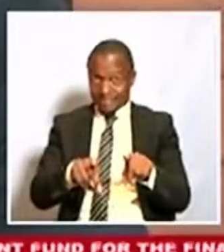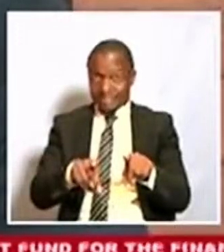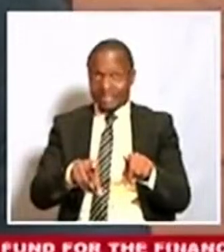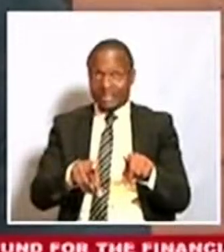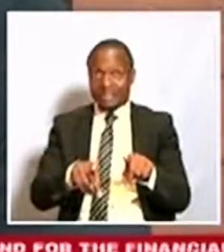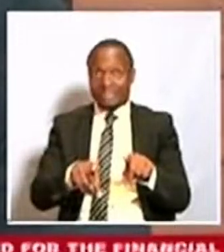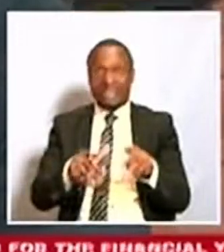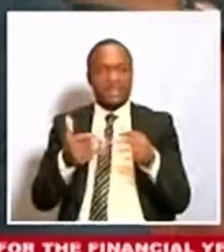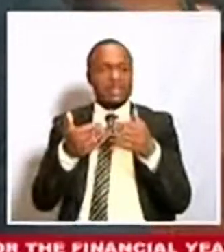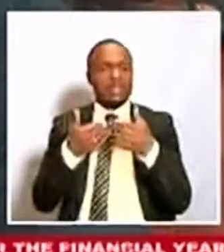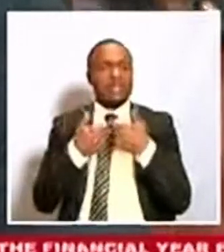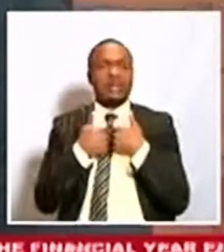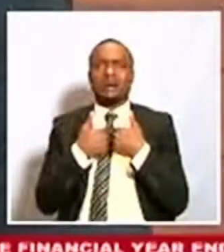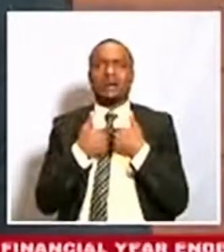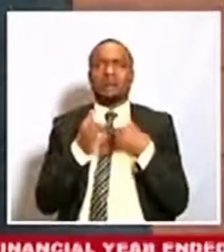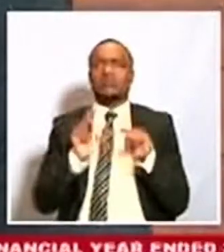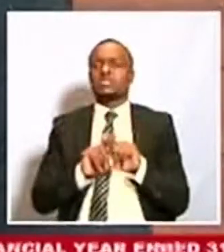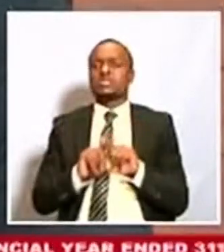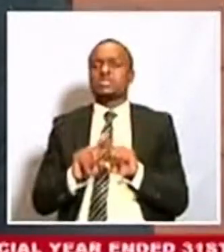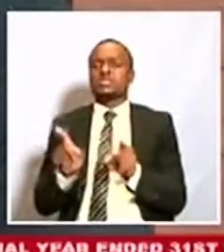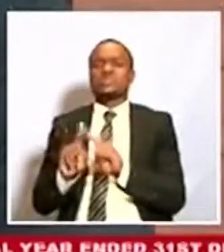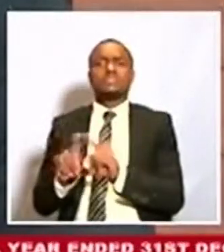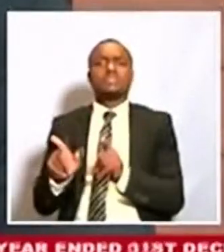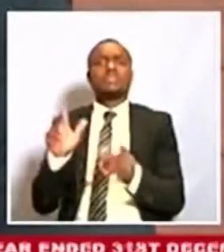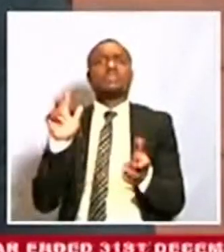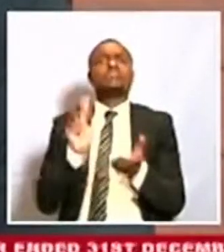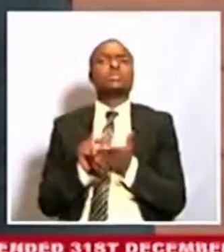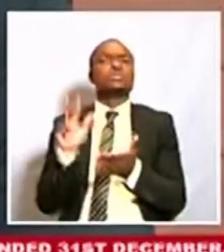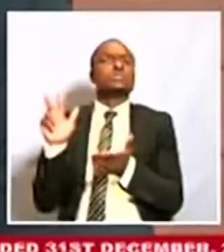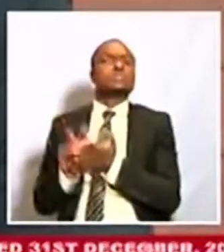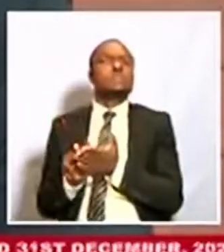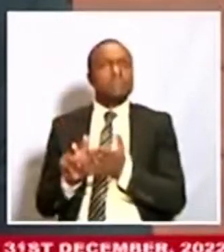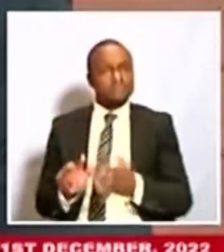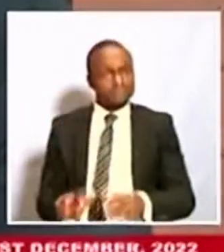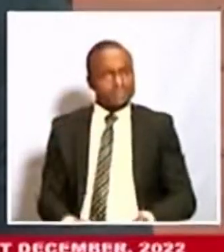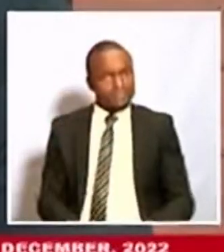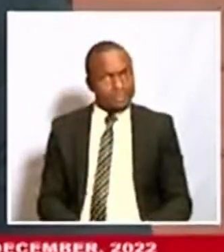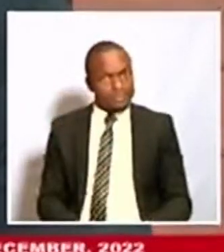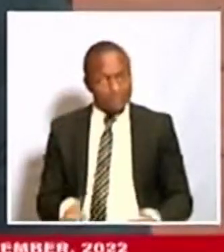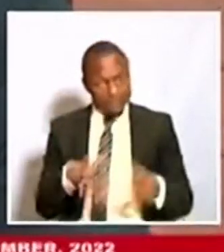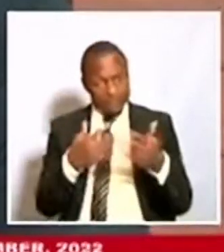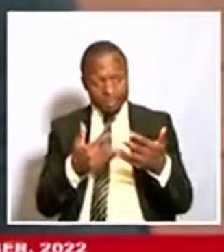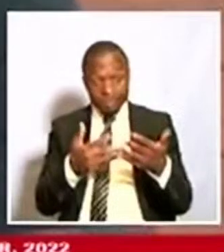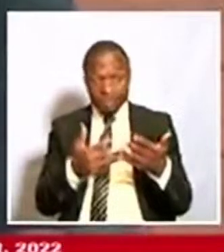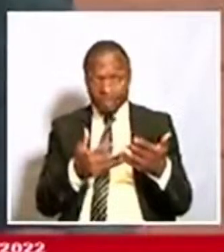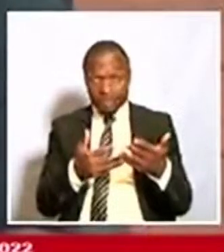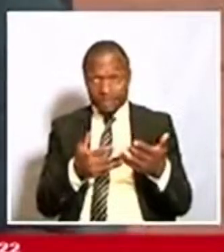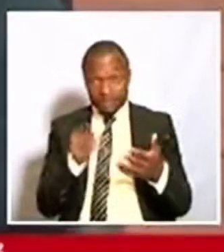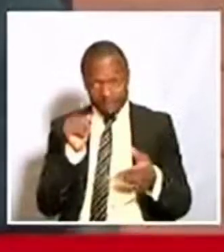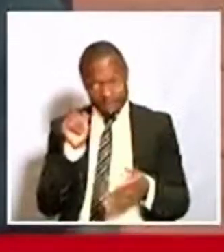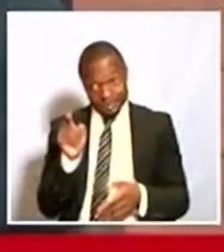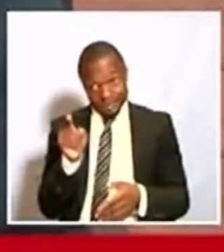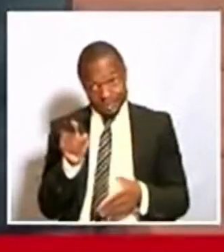unmatching signatures on the documents that were availed. I have had sight